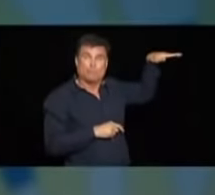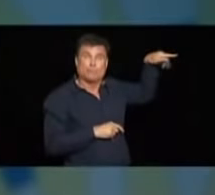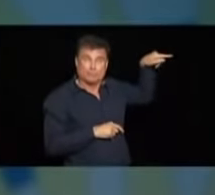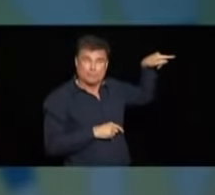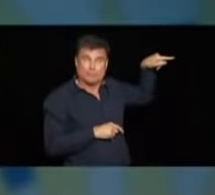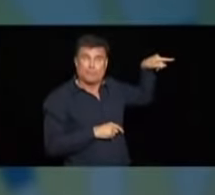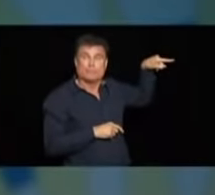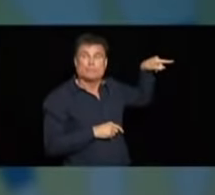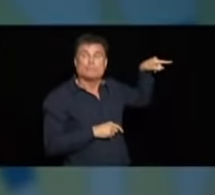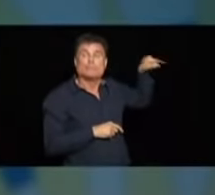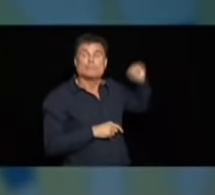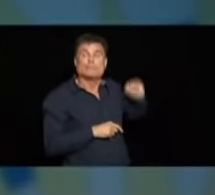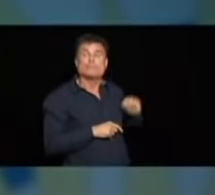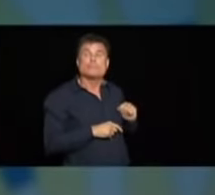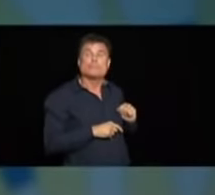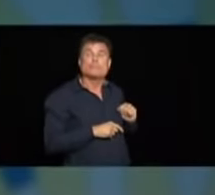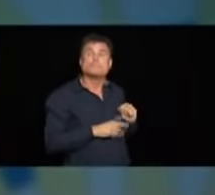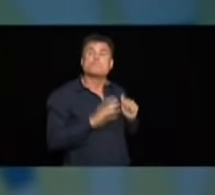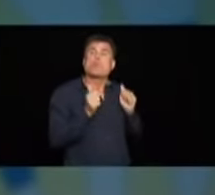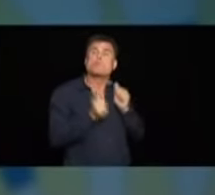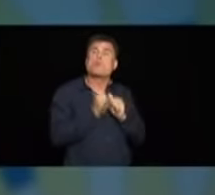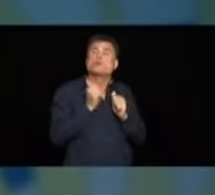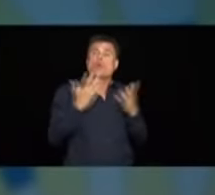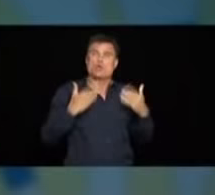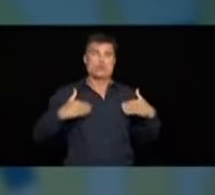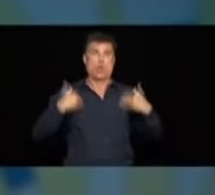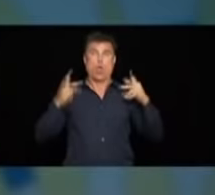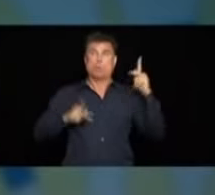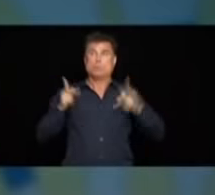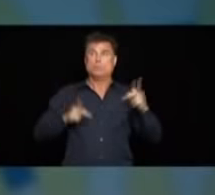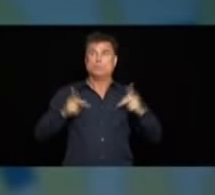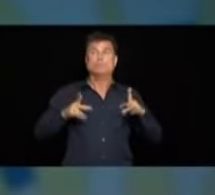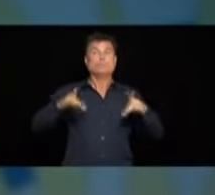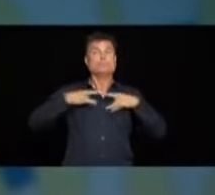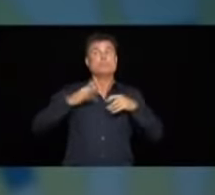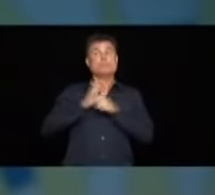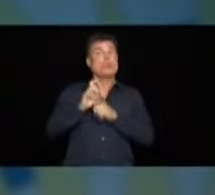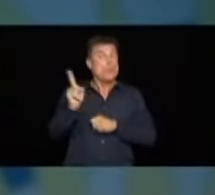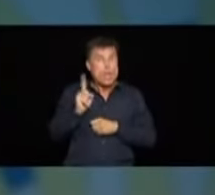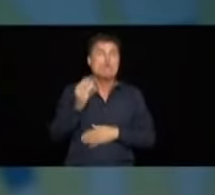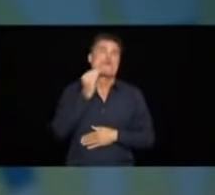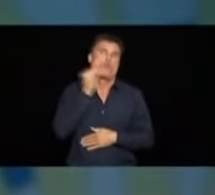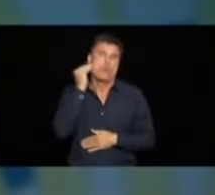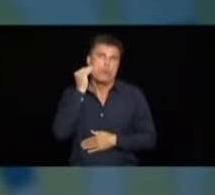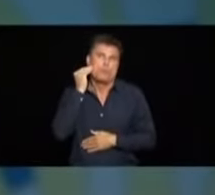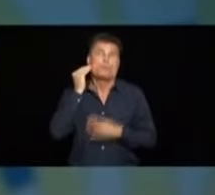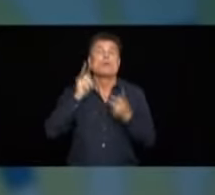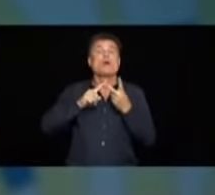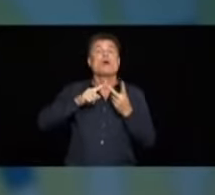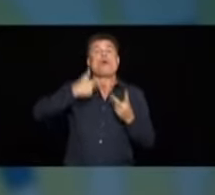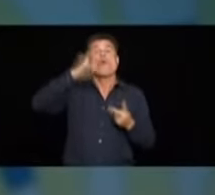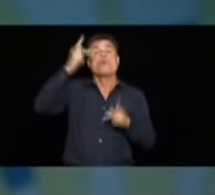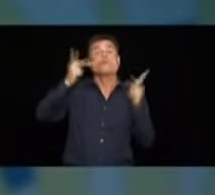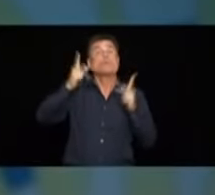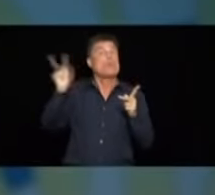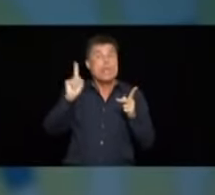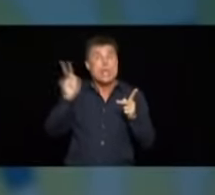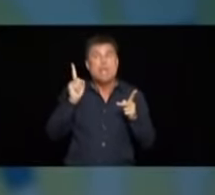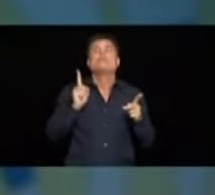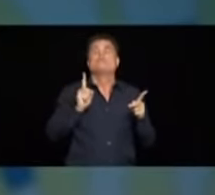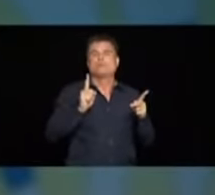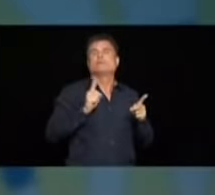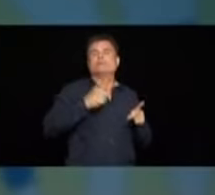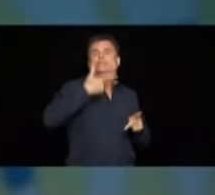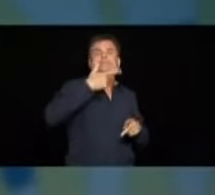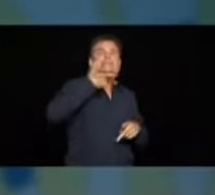mostly for the younger people, exposures at home, and for older people, exposures in the healthcare setting. And of course, that reflects the fact that we